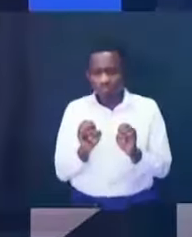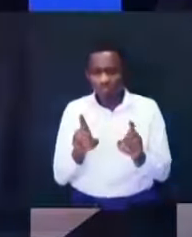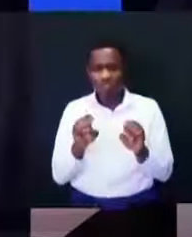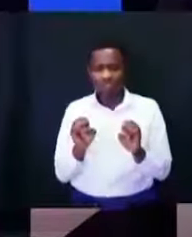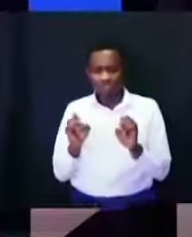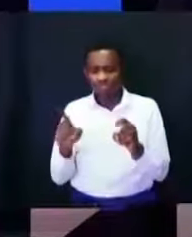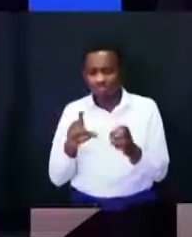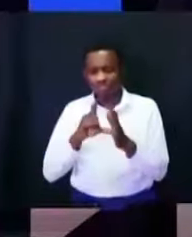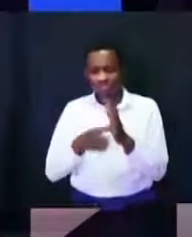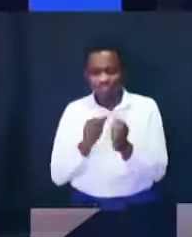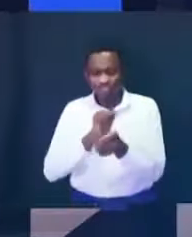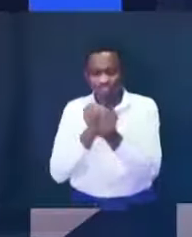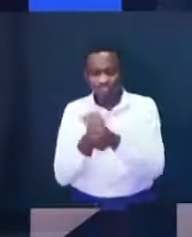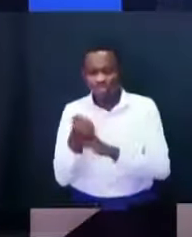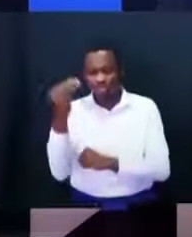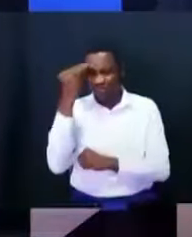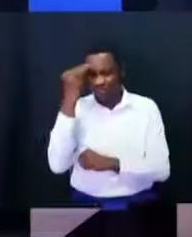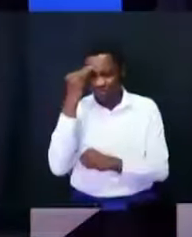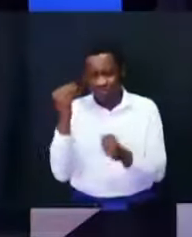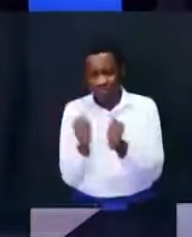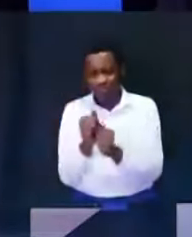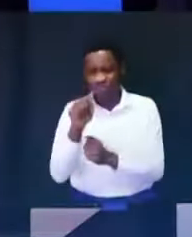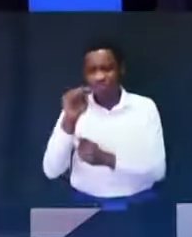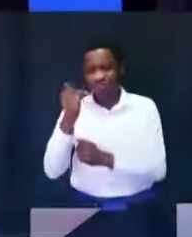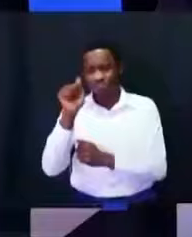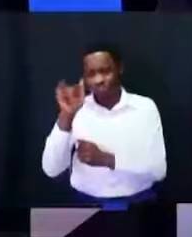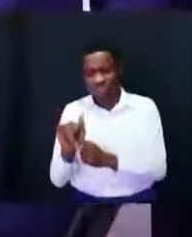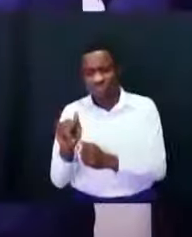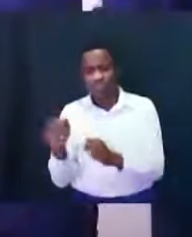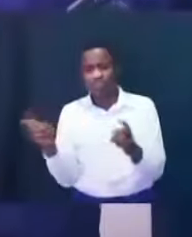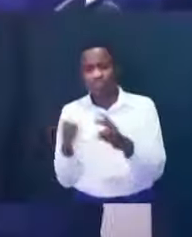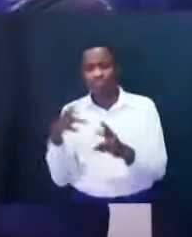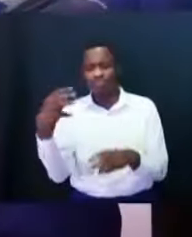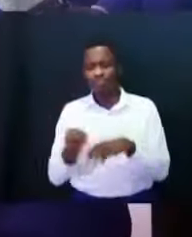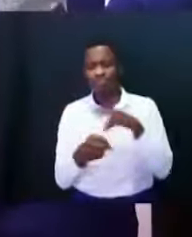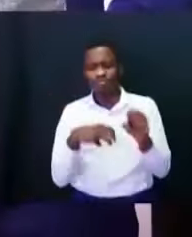mind this gayism so that they they will take the future